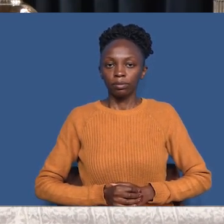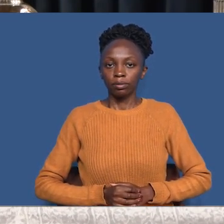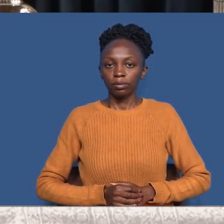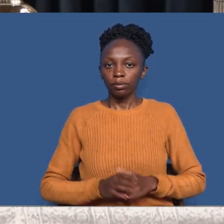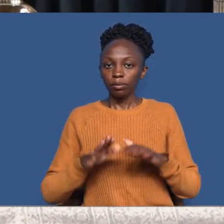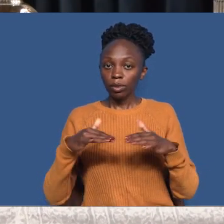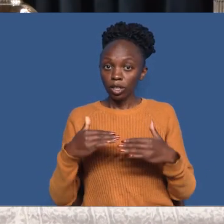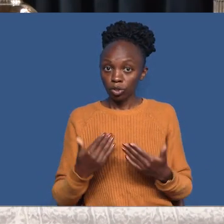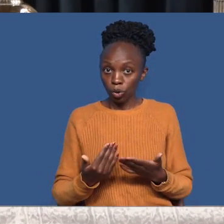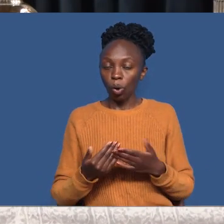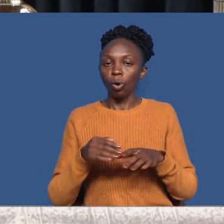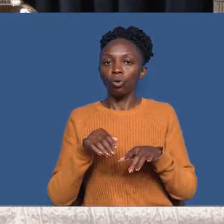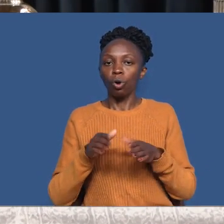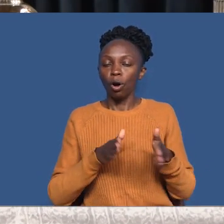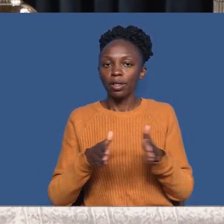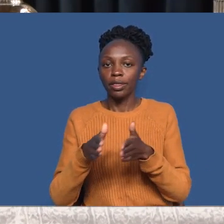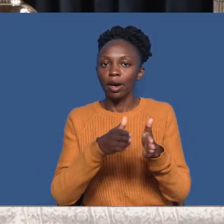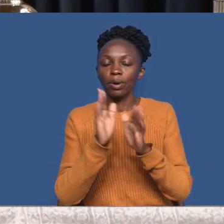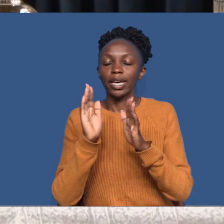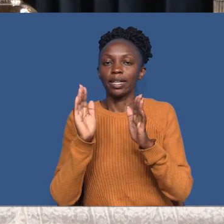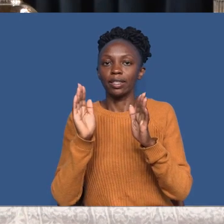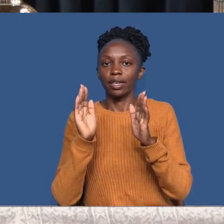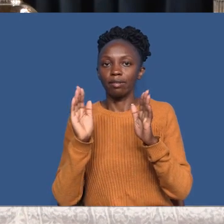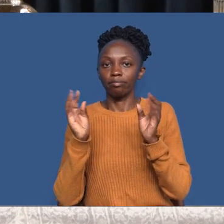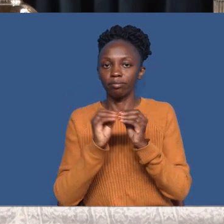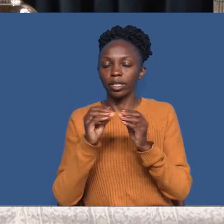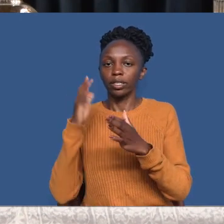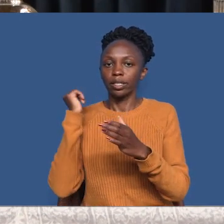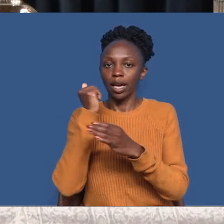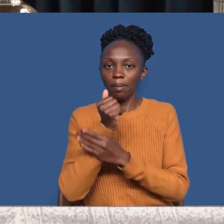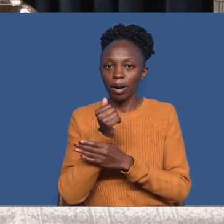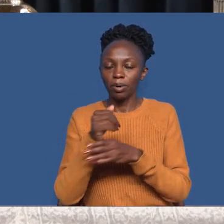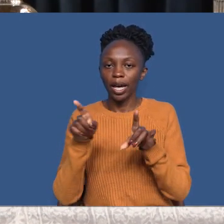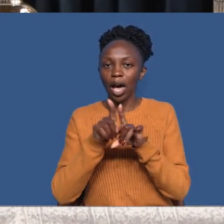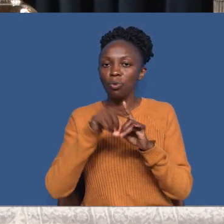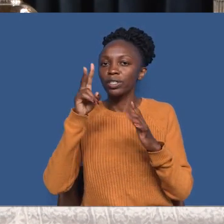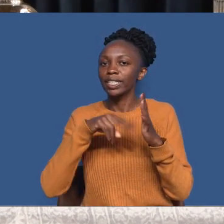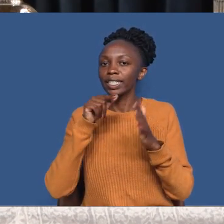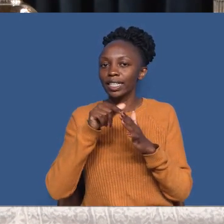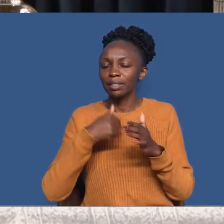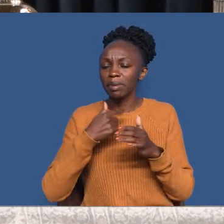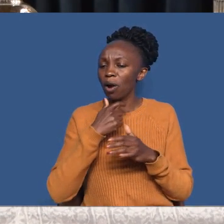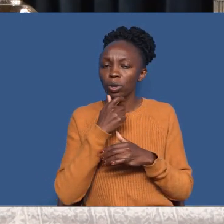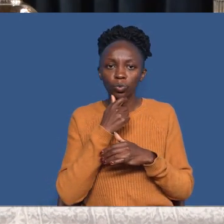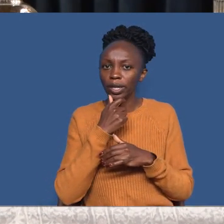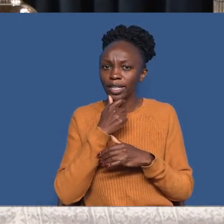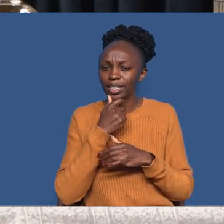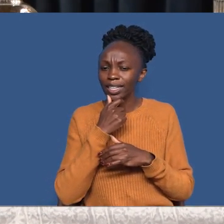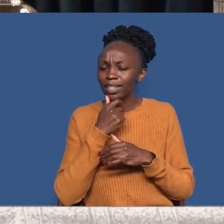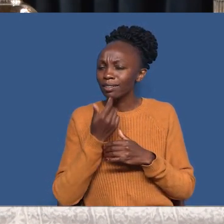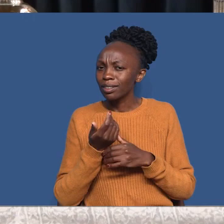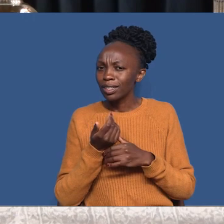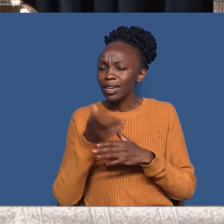So on their way, they come to Abraham. As I was reading this, I was wondering, did